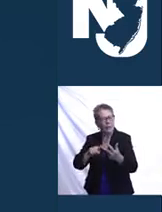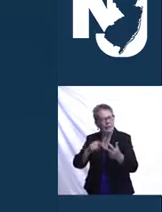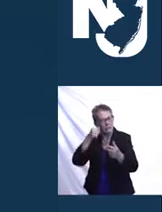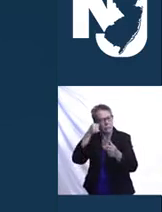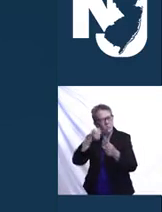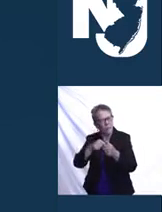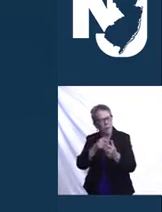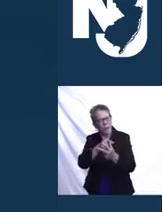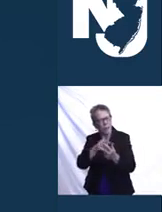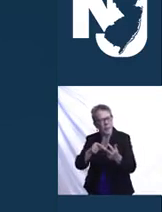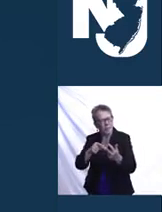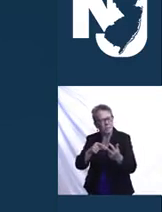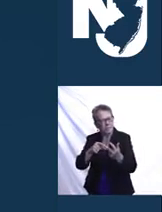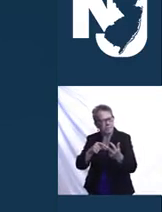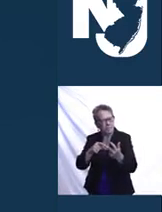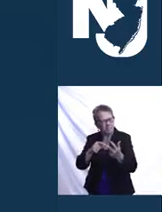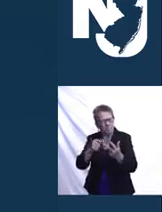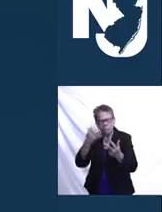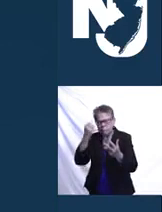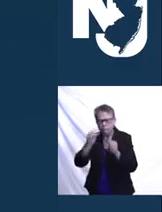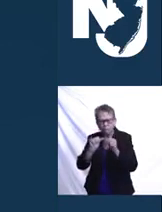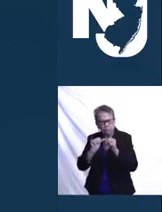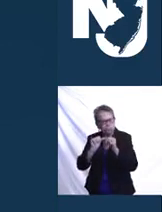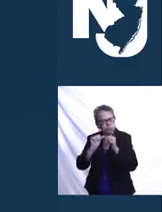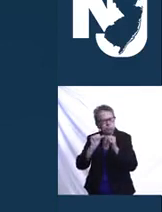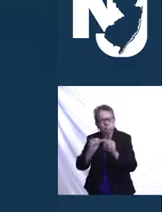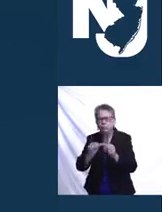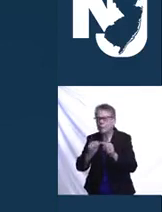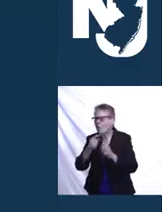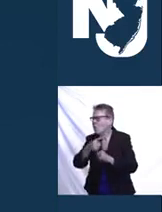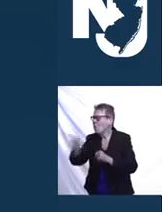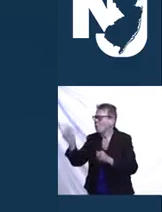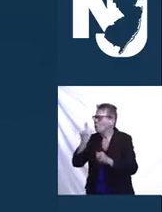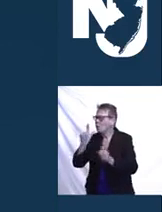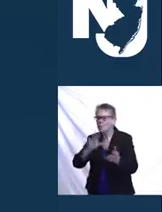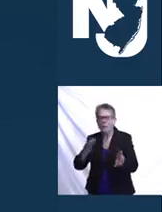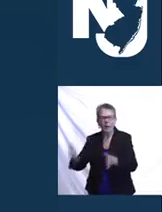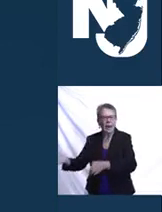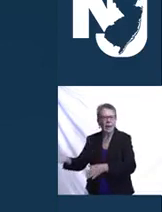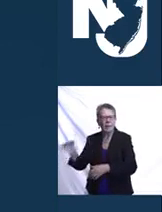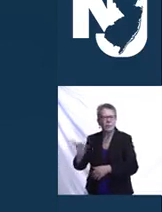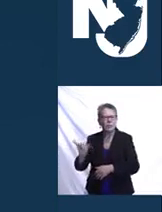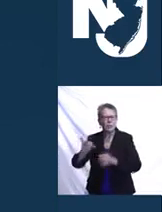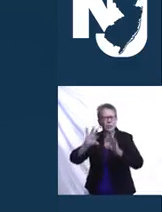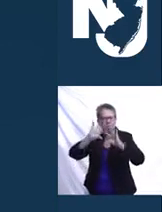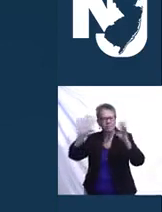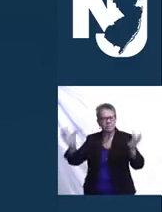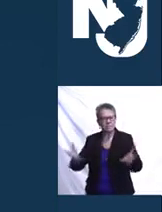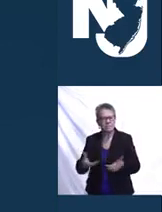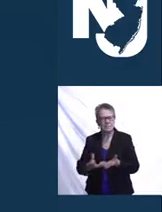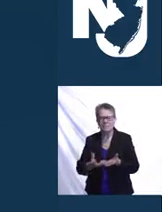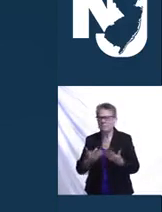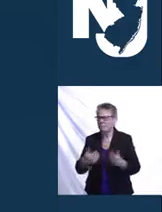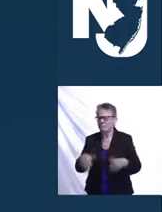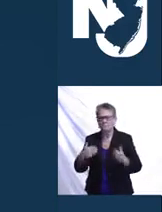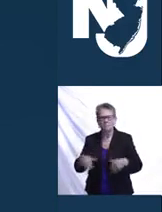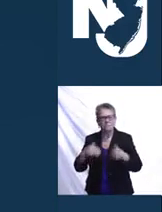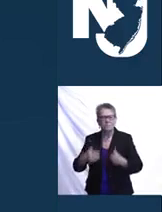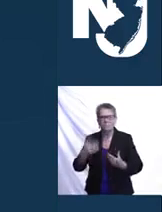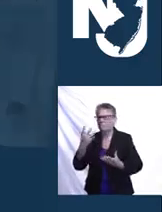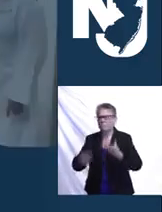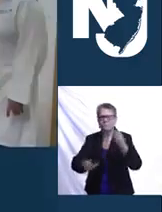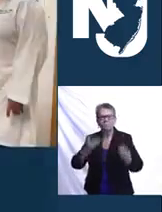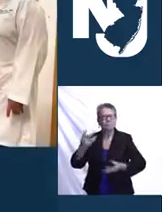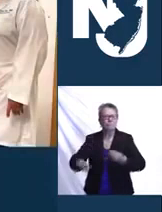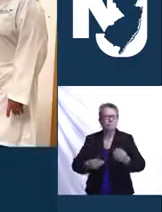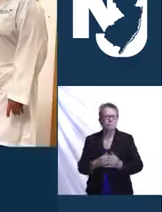with all who knew them. And even for us who did not, we remember them and everyone we've lost. Now, before I turn things